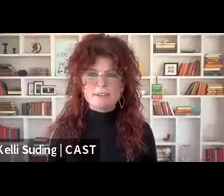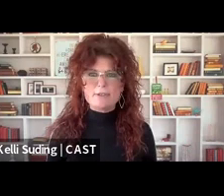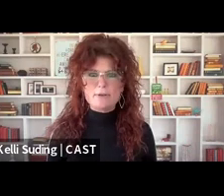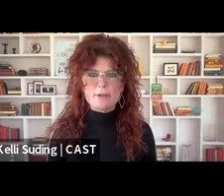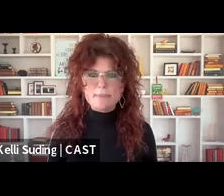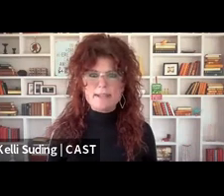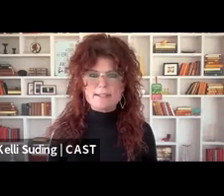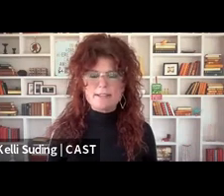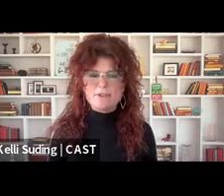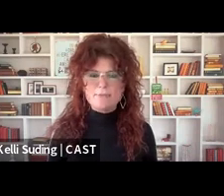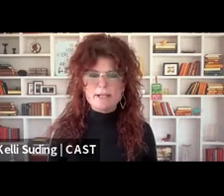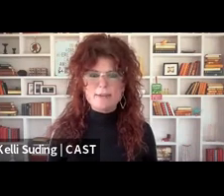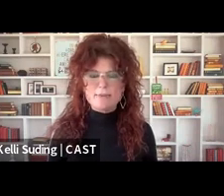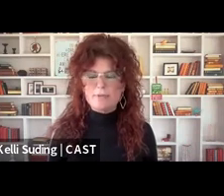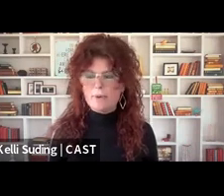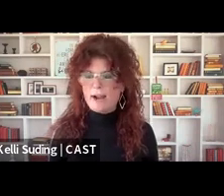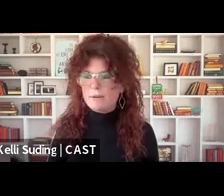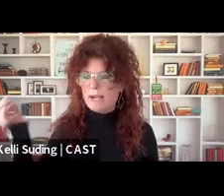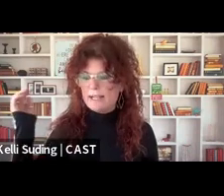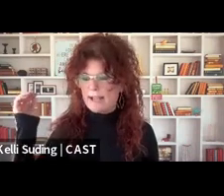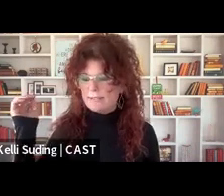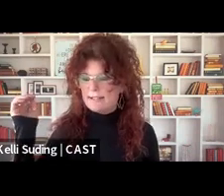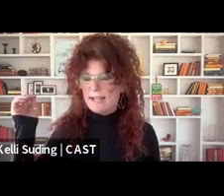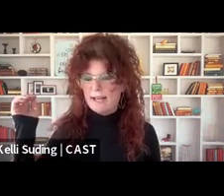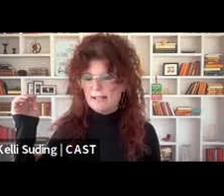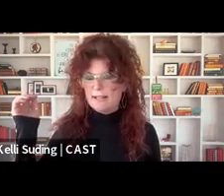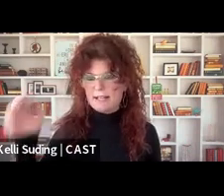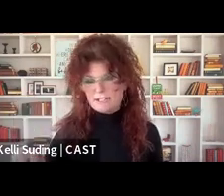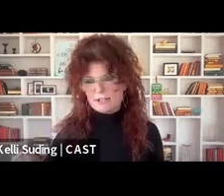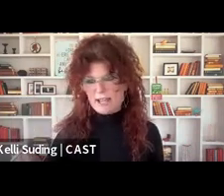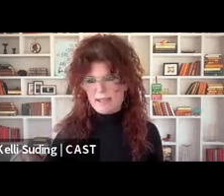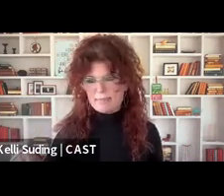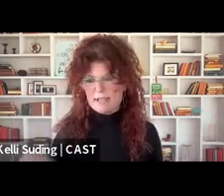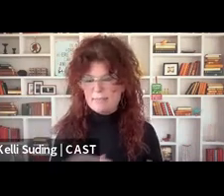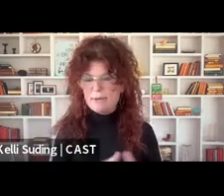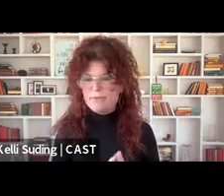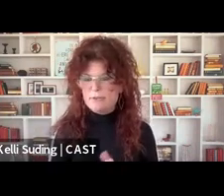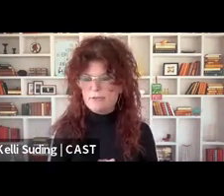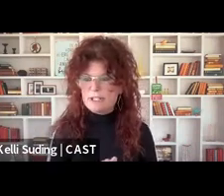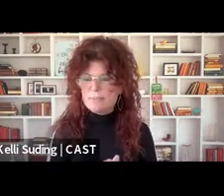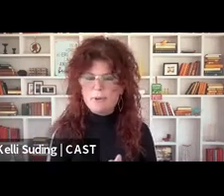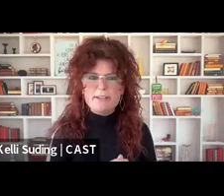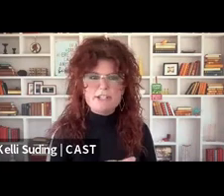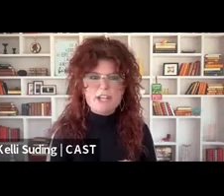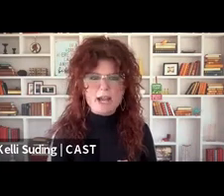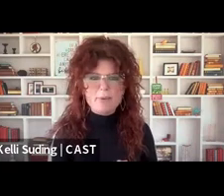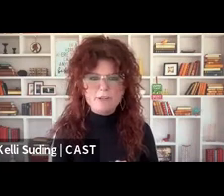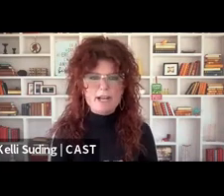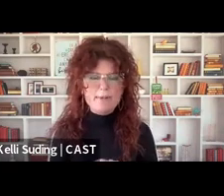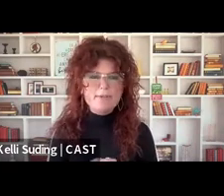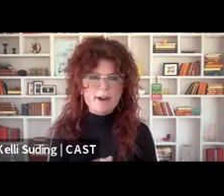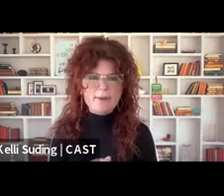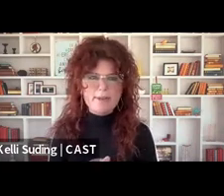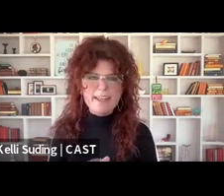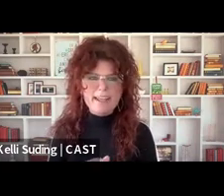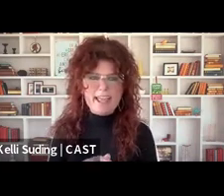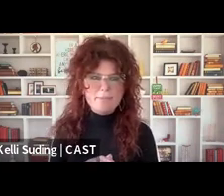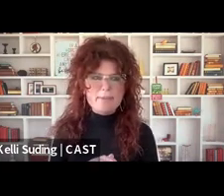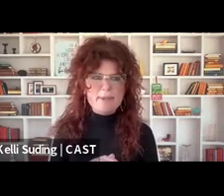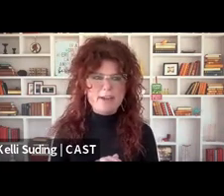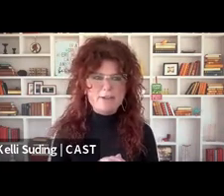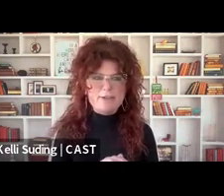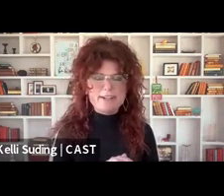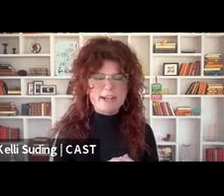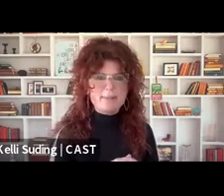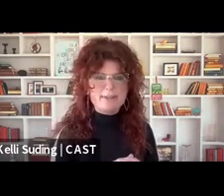guess, aiming for access in under 30 minutes. If you've been here before, I recognize lots of your names, but feel free to put in the chat where you're coming from